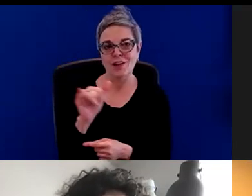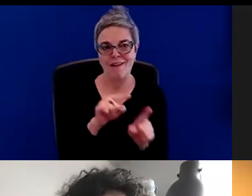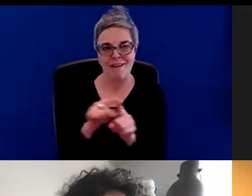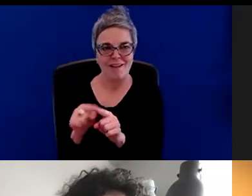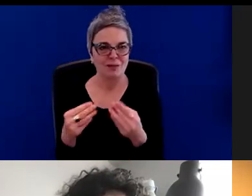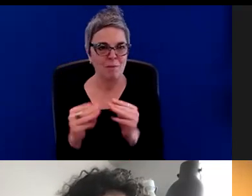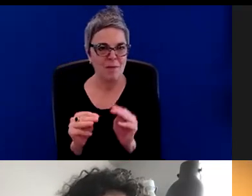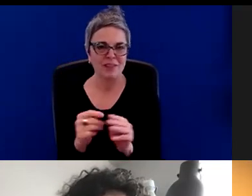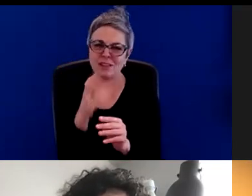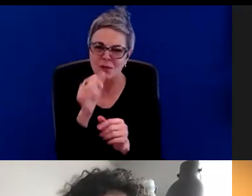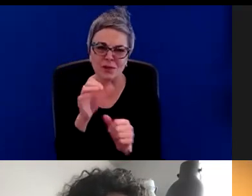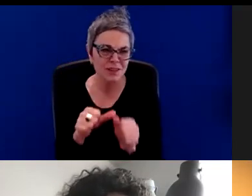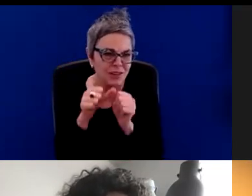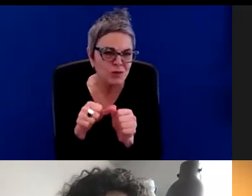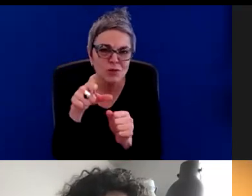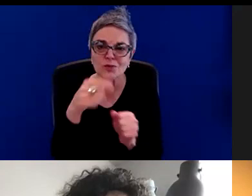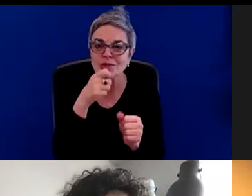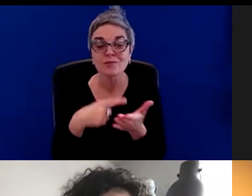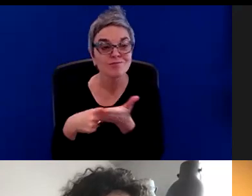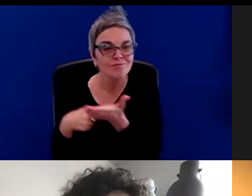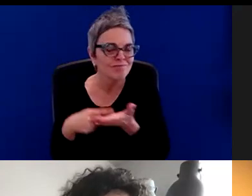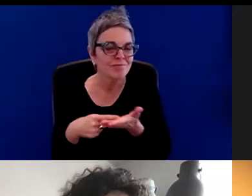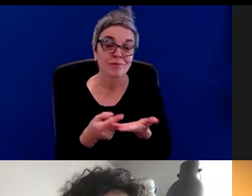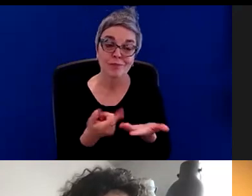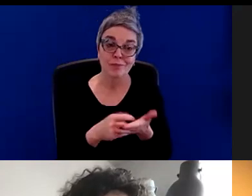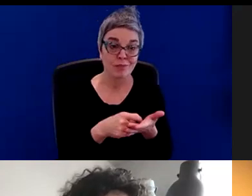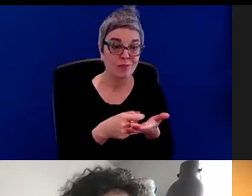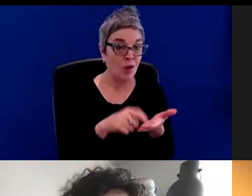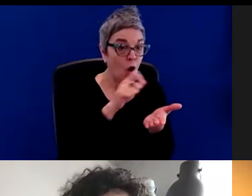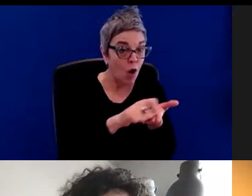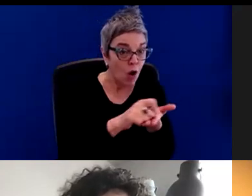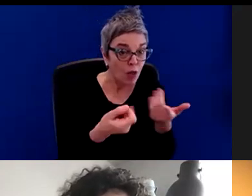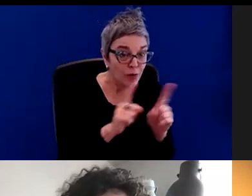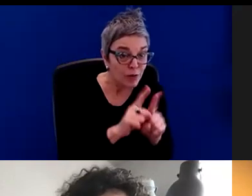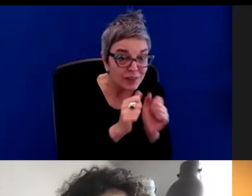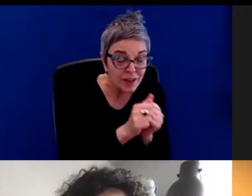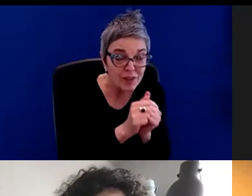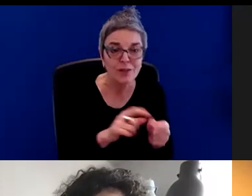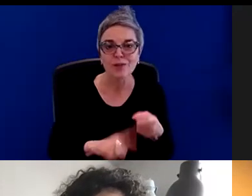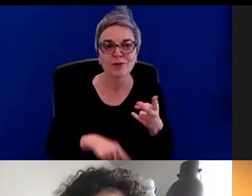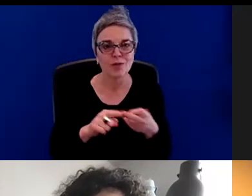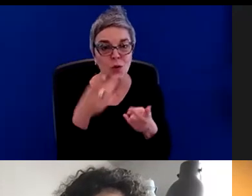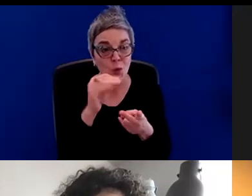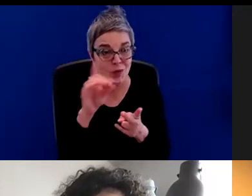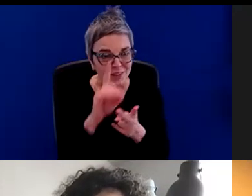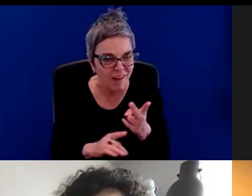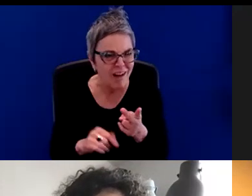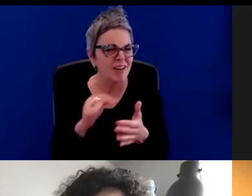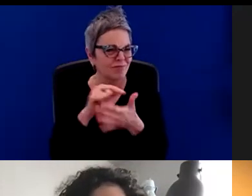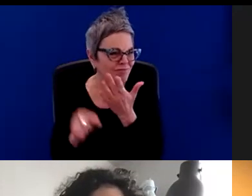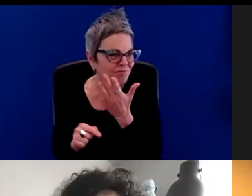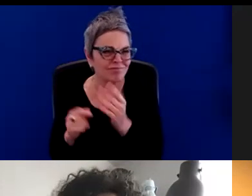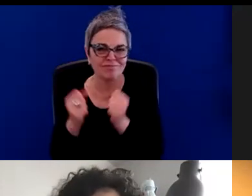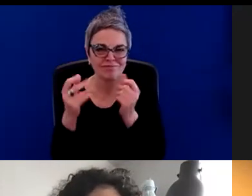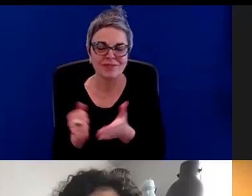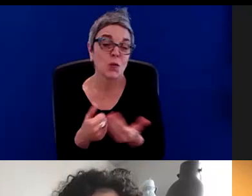and collaboration and co-design being a few of those things. I will wrap it up now and say thank you as well to you, our audience, for your questions and for